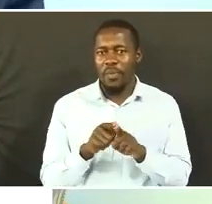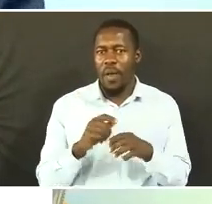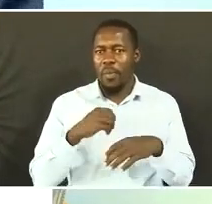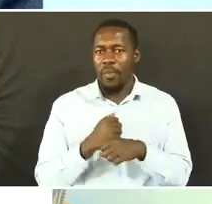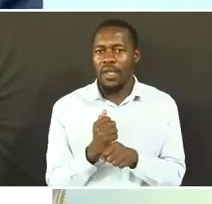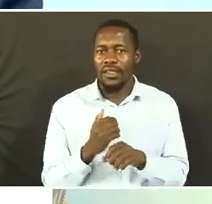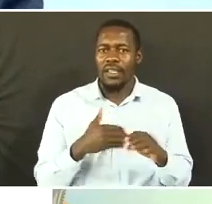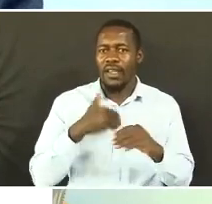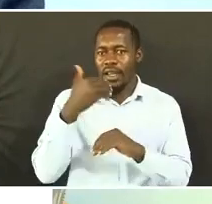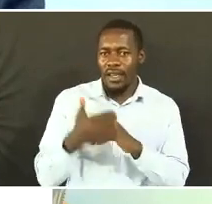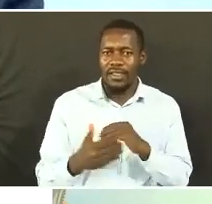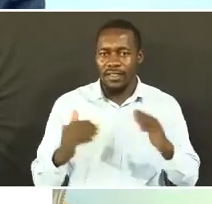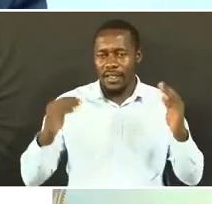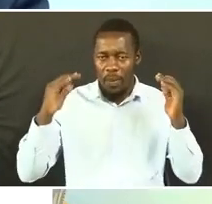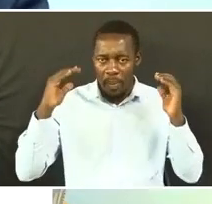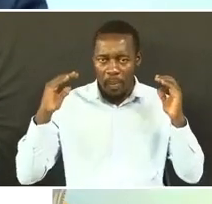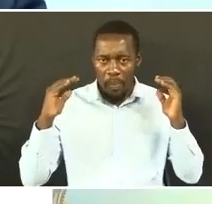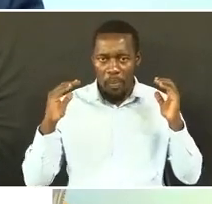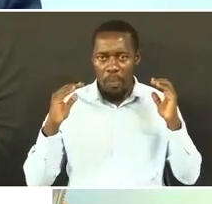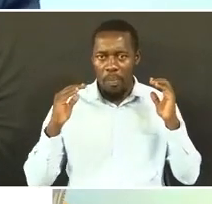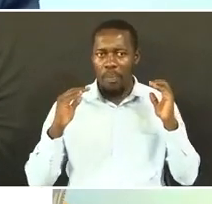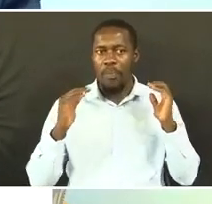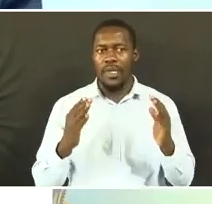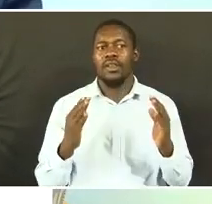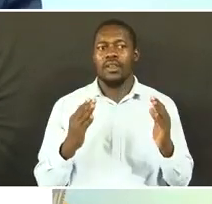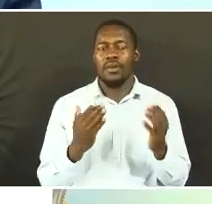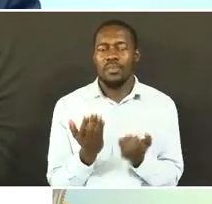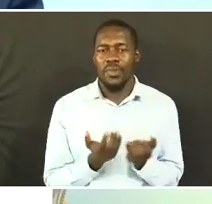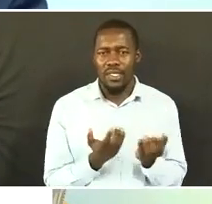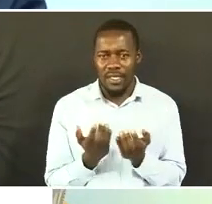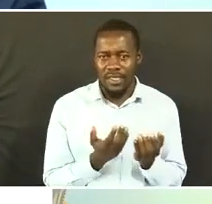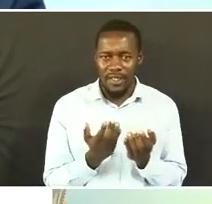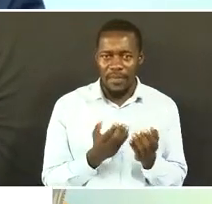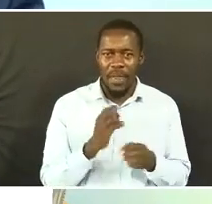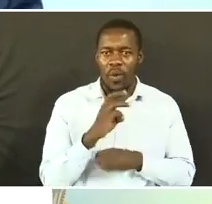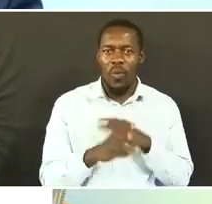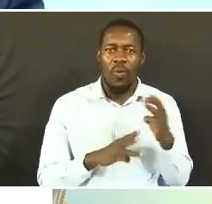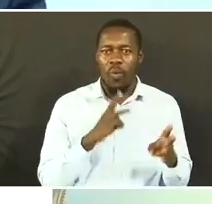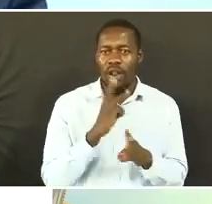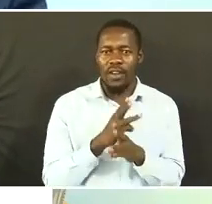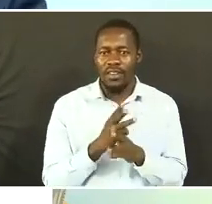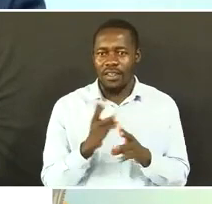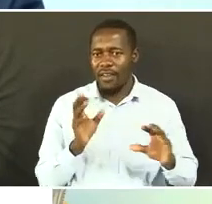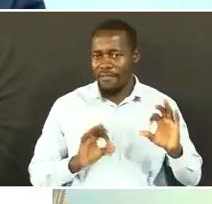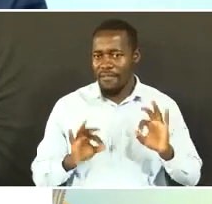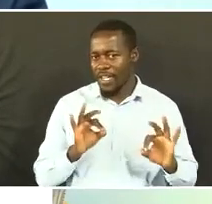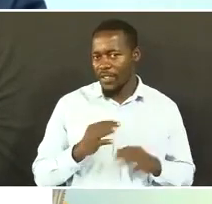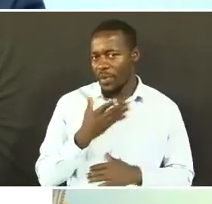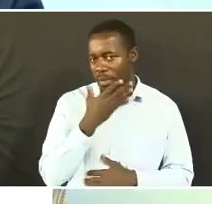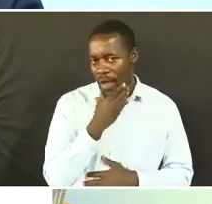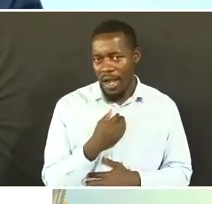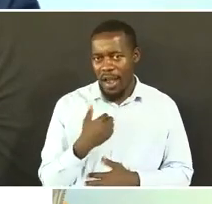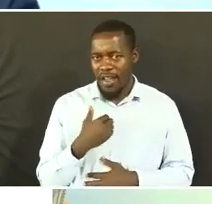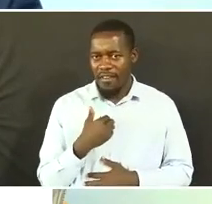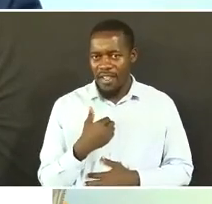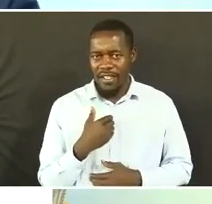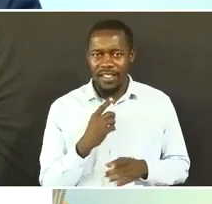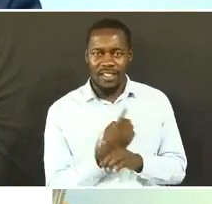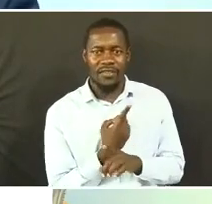big buck. It is while the daughter of fashion will be arranging her adornments that final